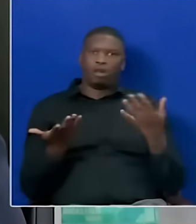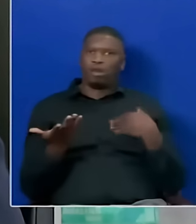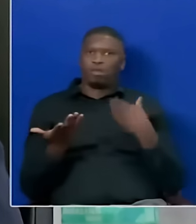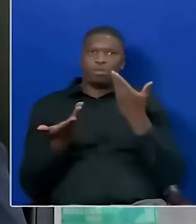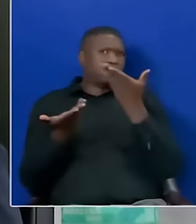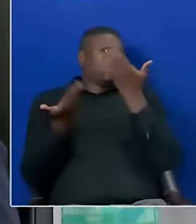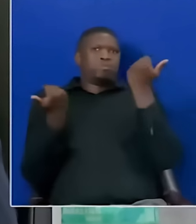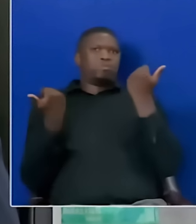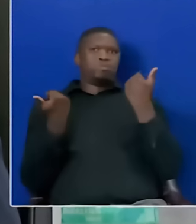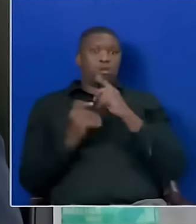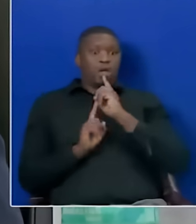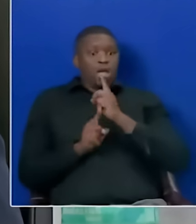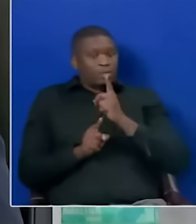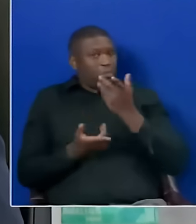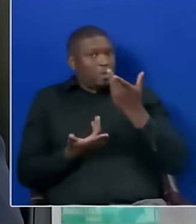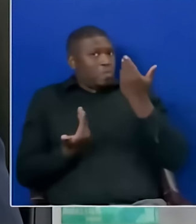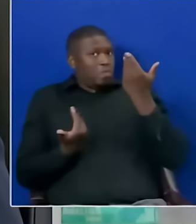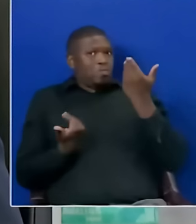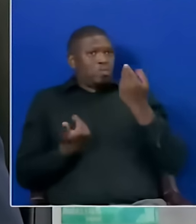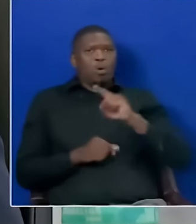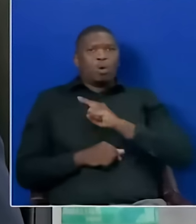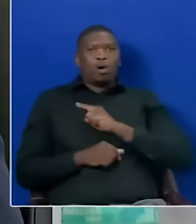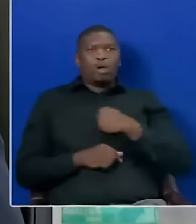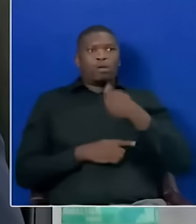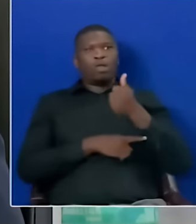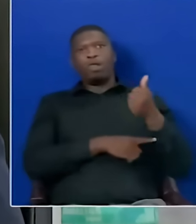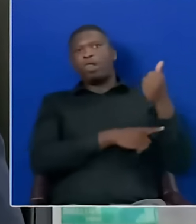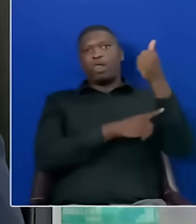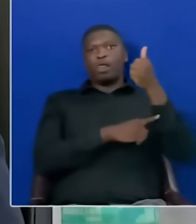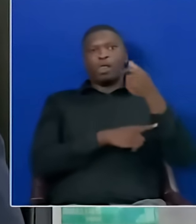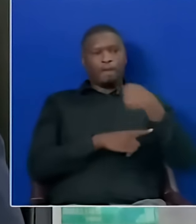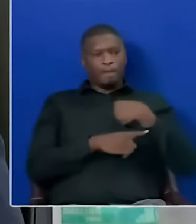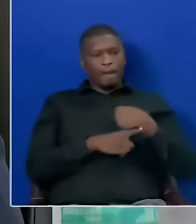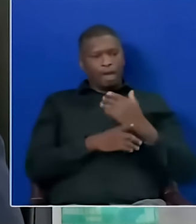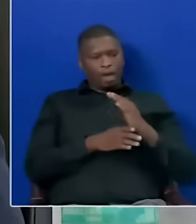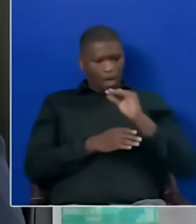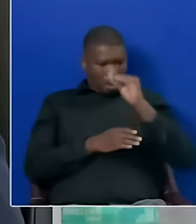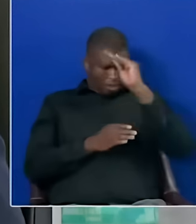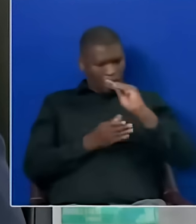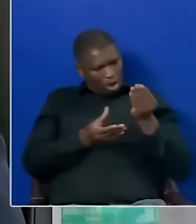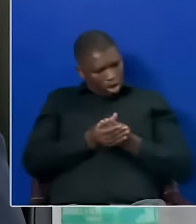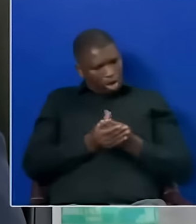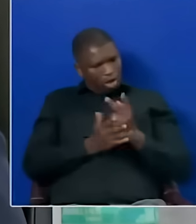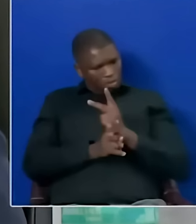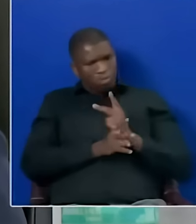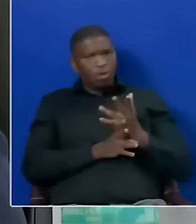because myself, as the custodian of cases in the head office, Pretoria,